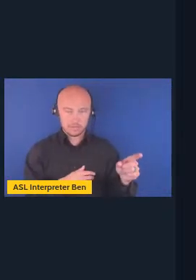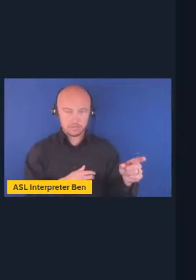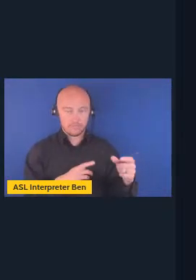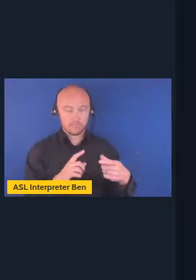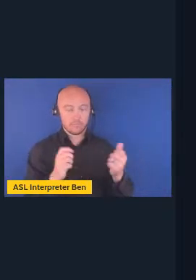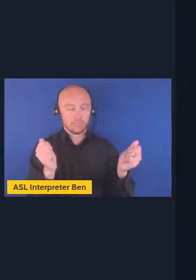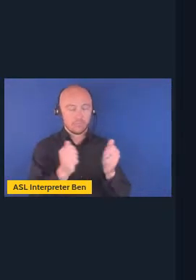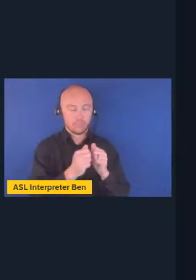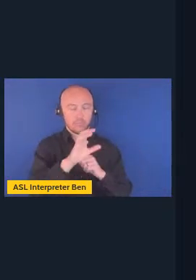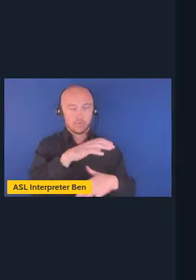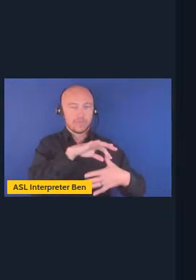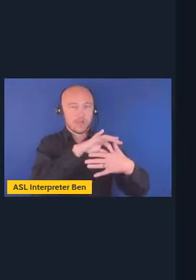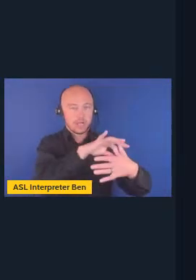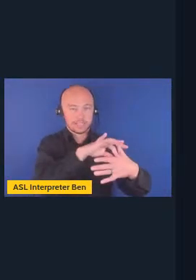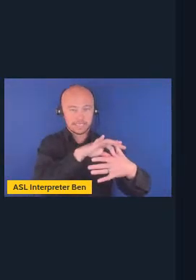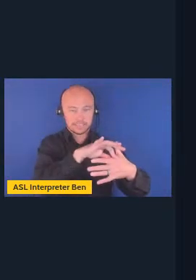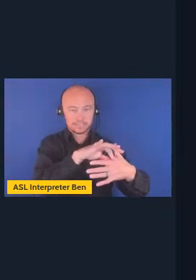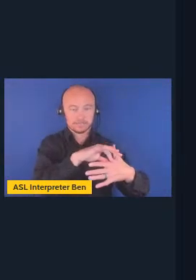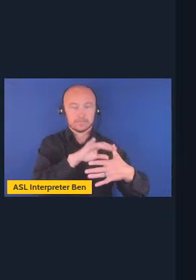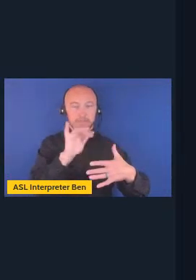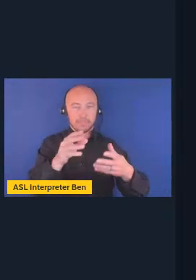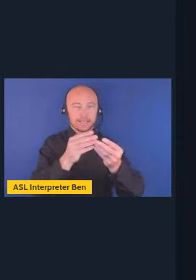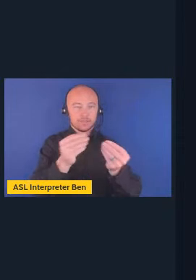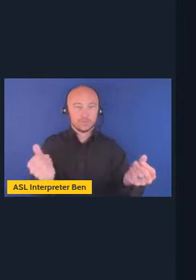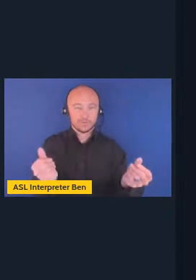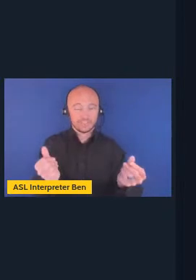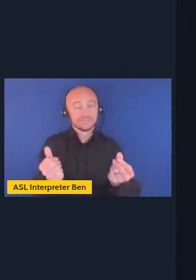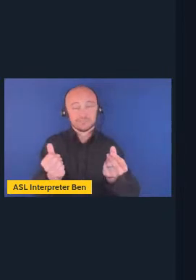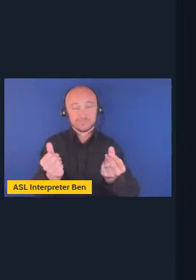containers. That's how this solution will work.